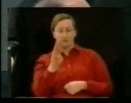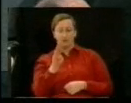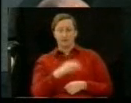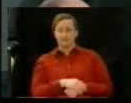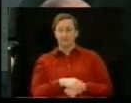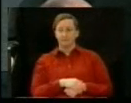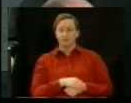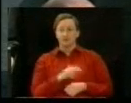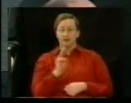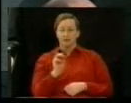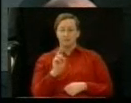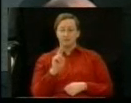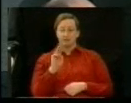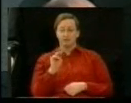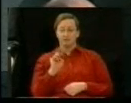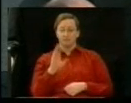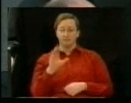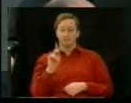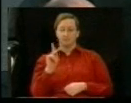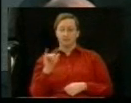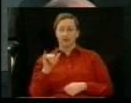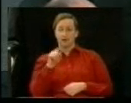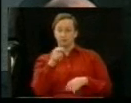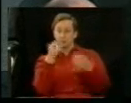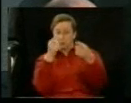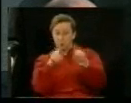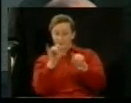Mr. McKay, would you agree to that?